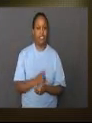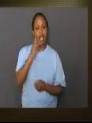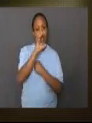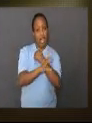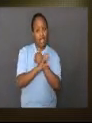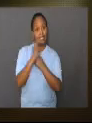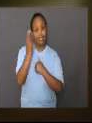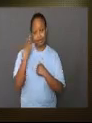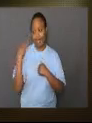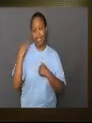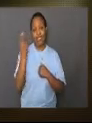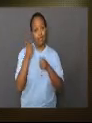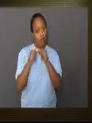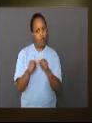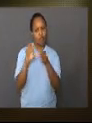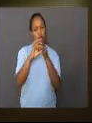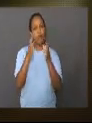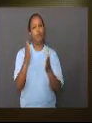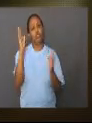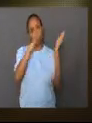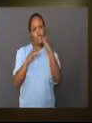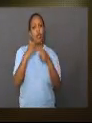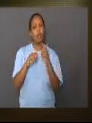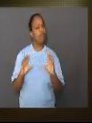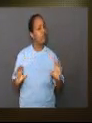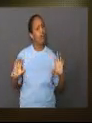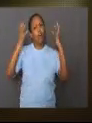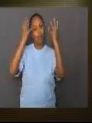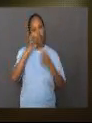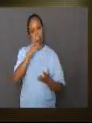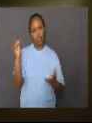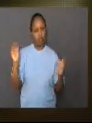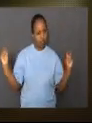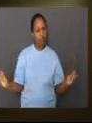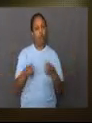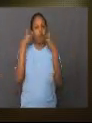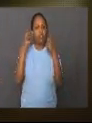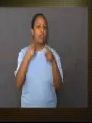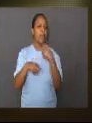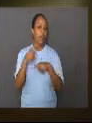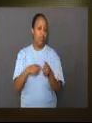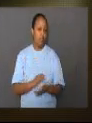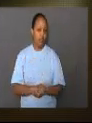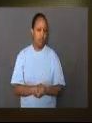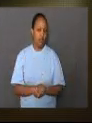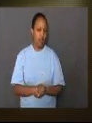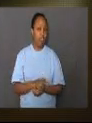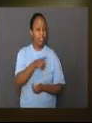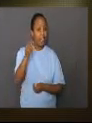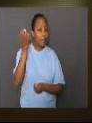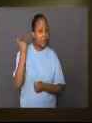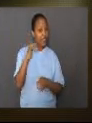Exploitation leads to social problems like anger and conflict. As you have